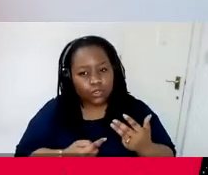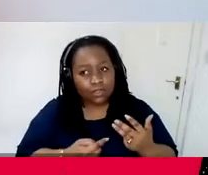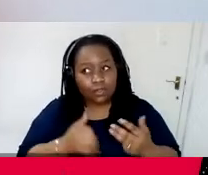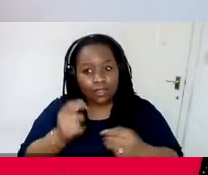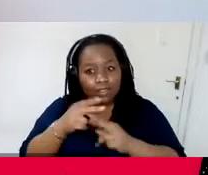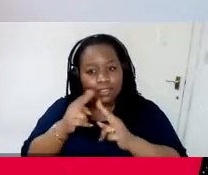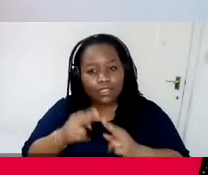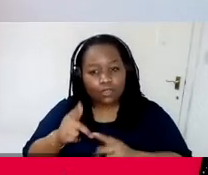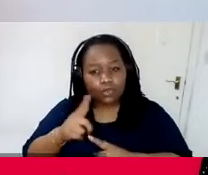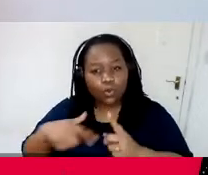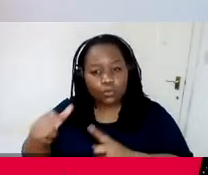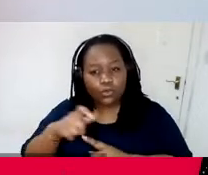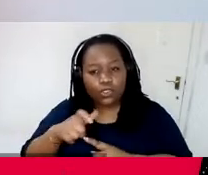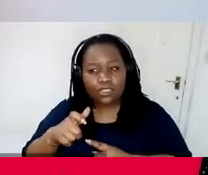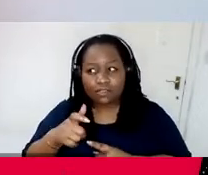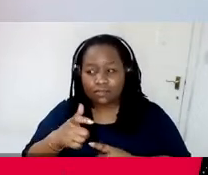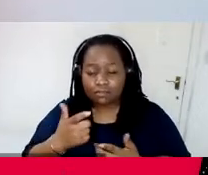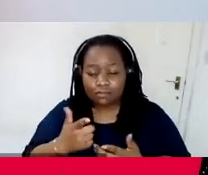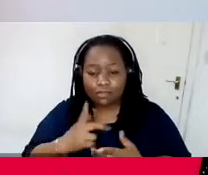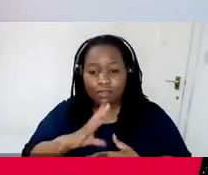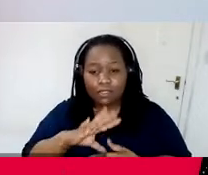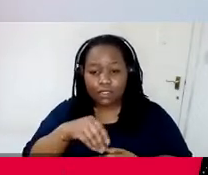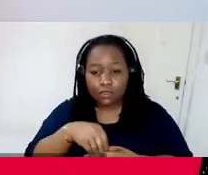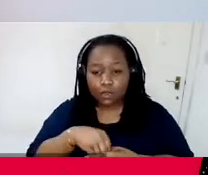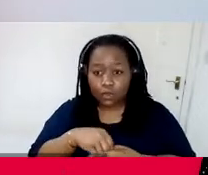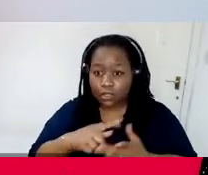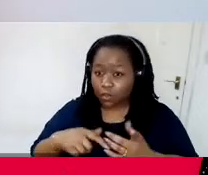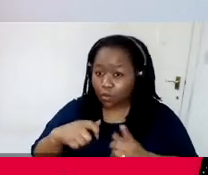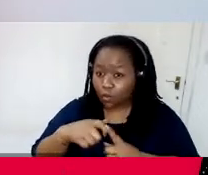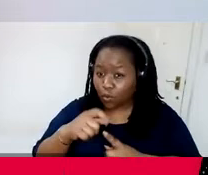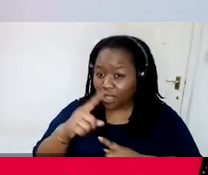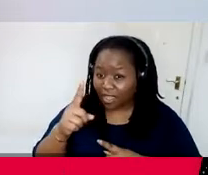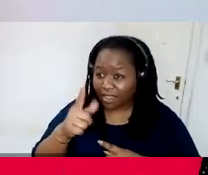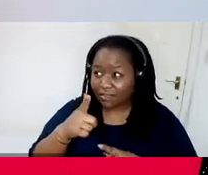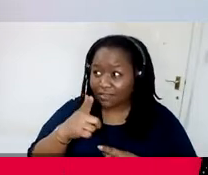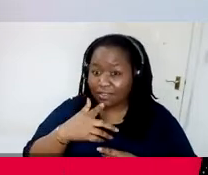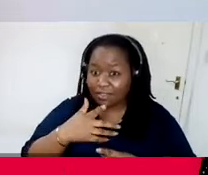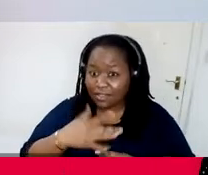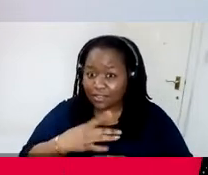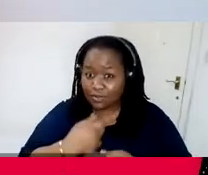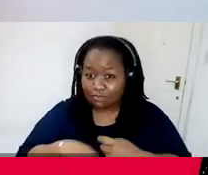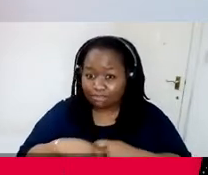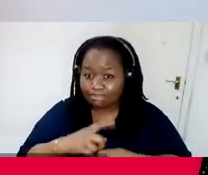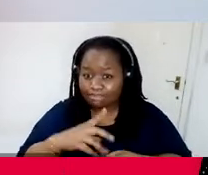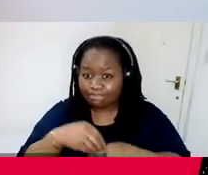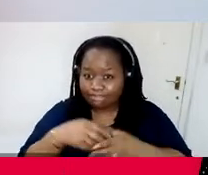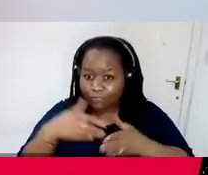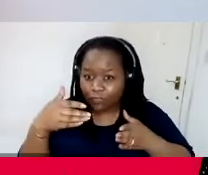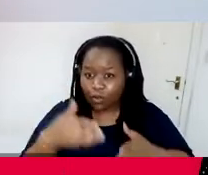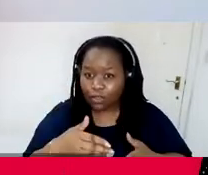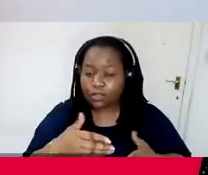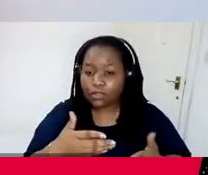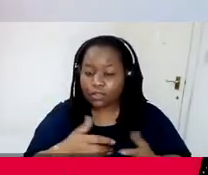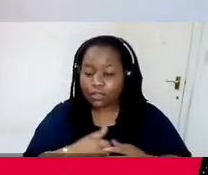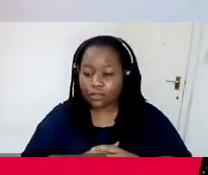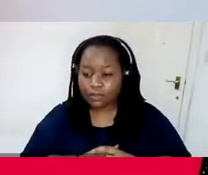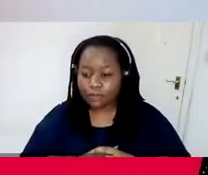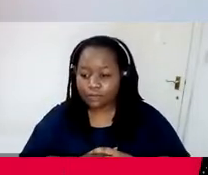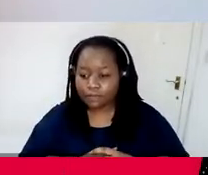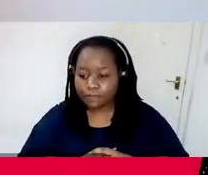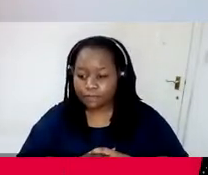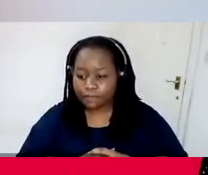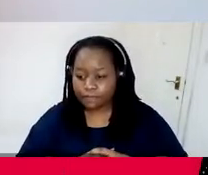international community, including the United Kingdom, needs to focus on. First of all, is